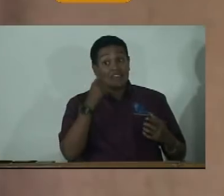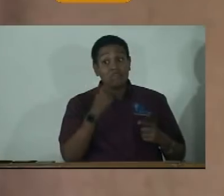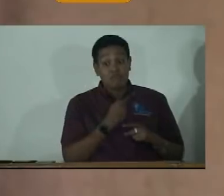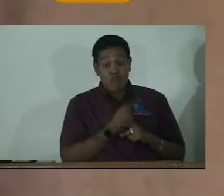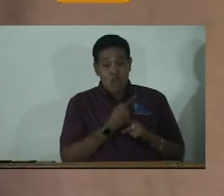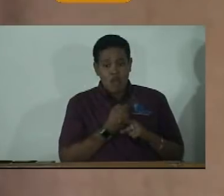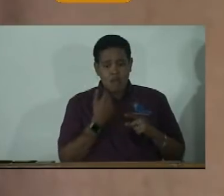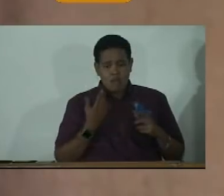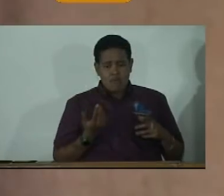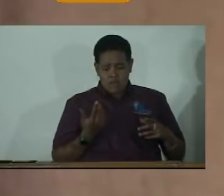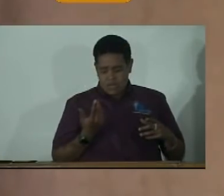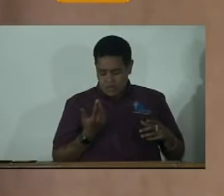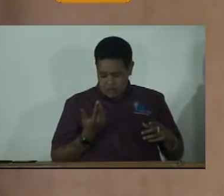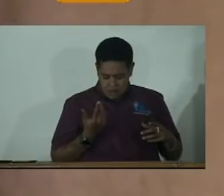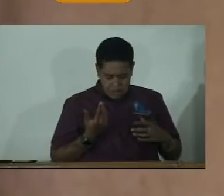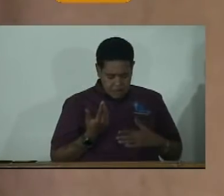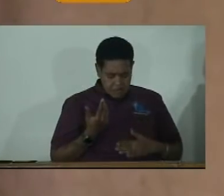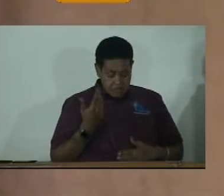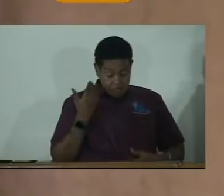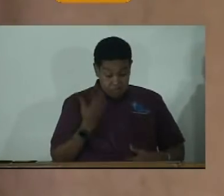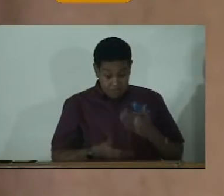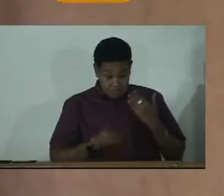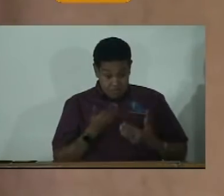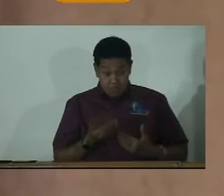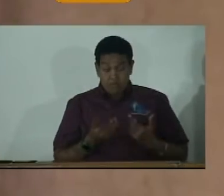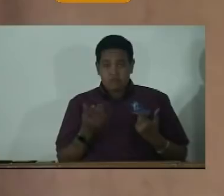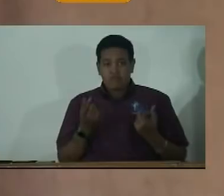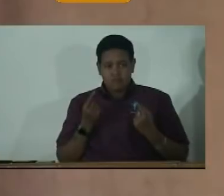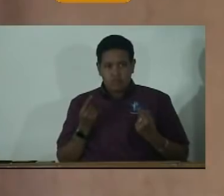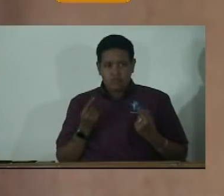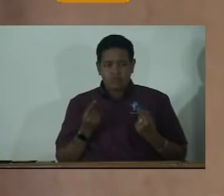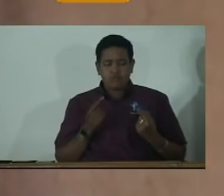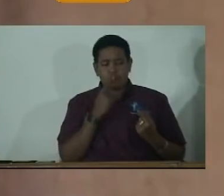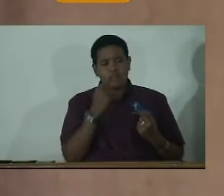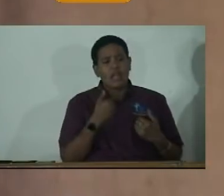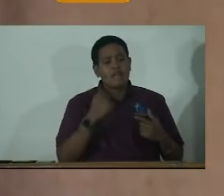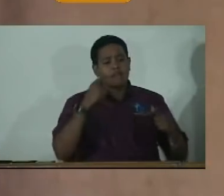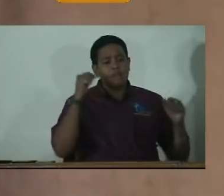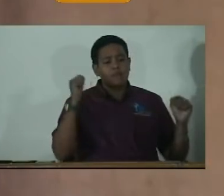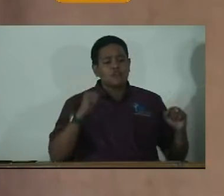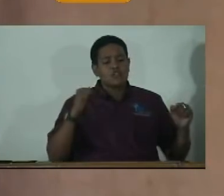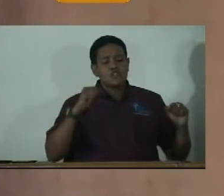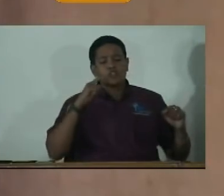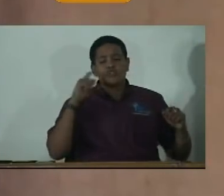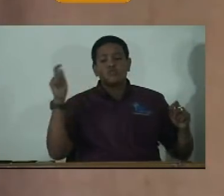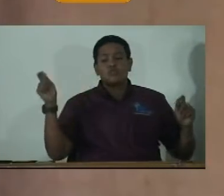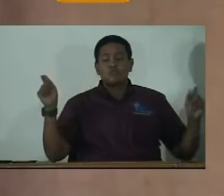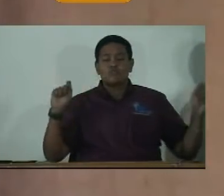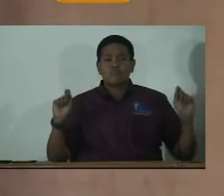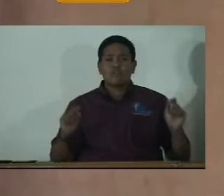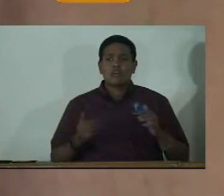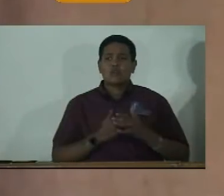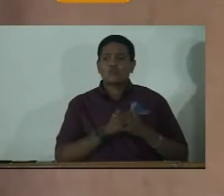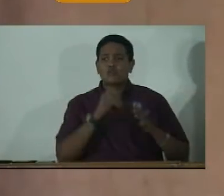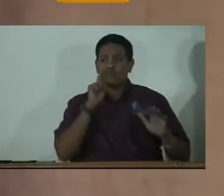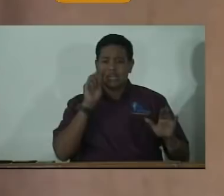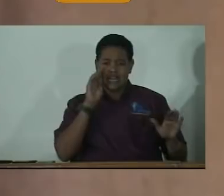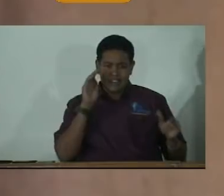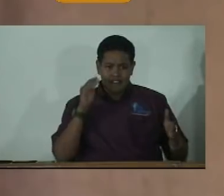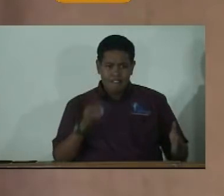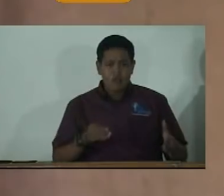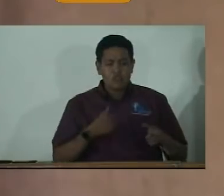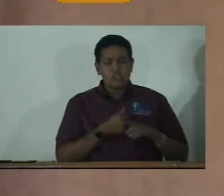properly executed, it has the potential to bring a renewed focus to